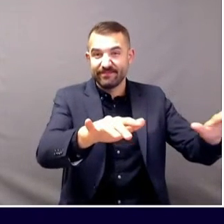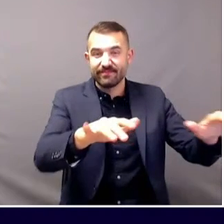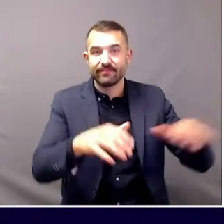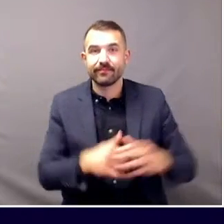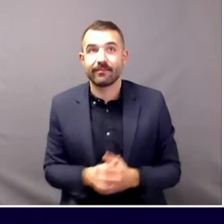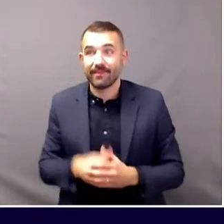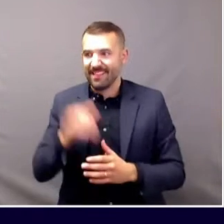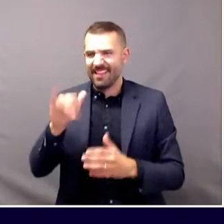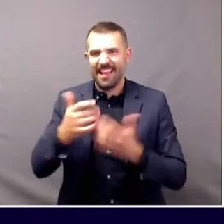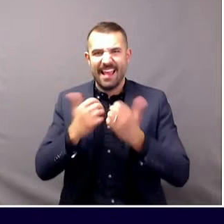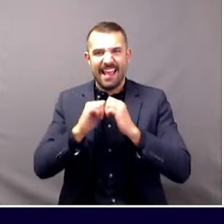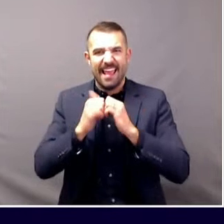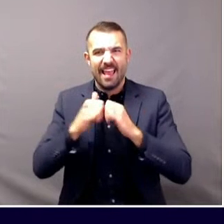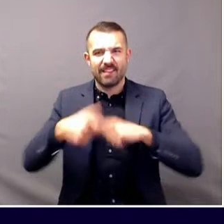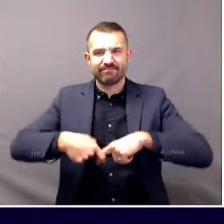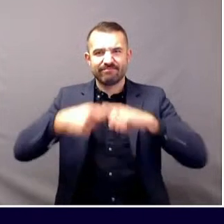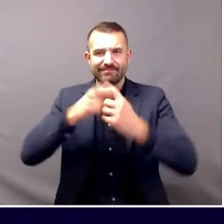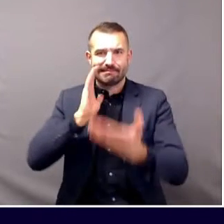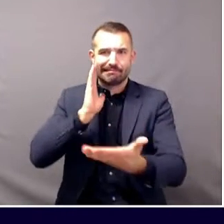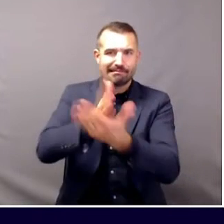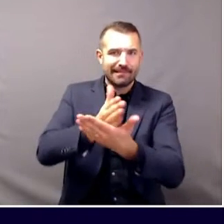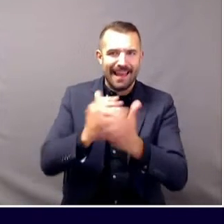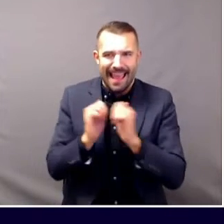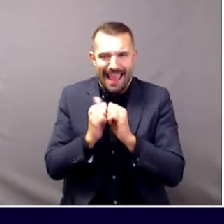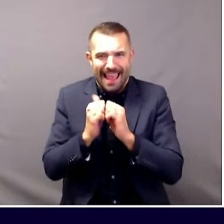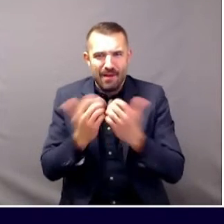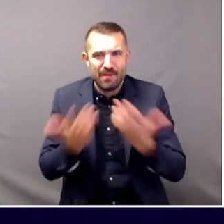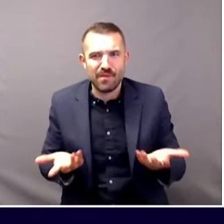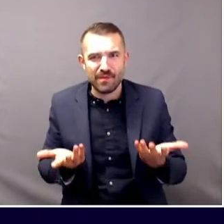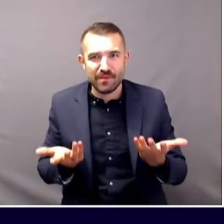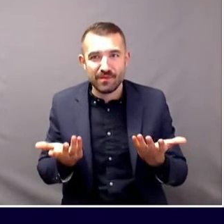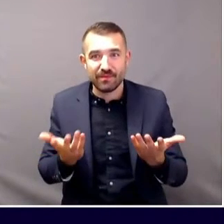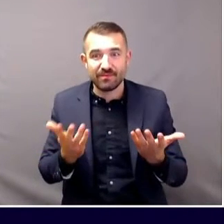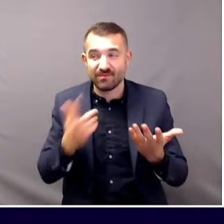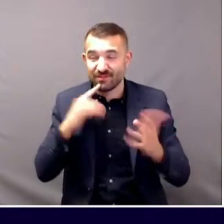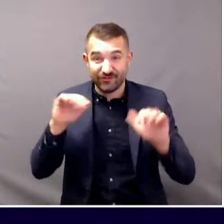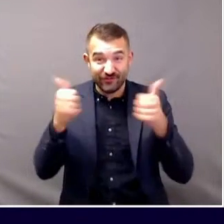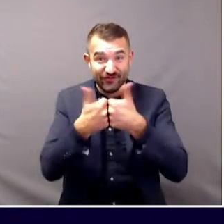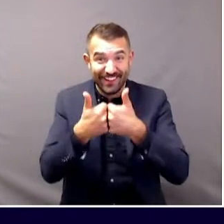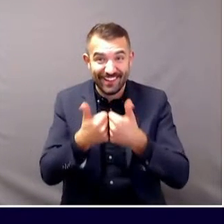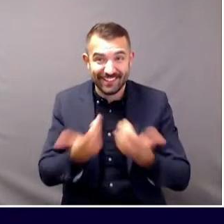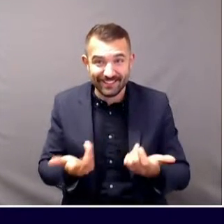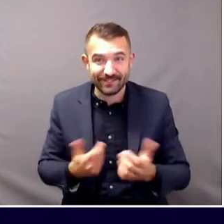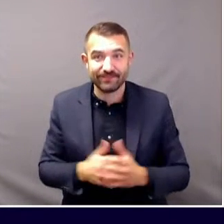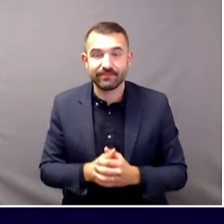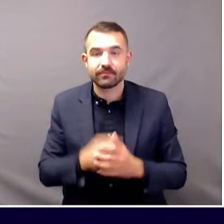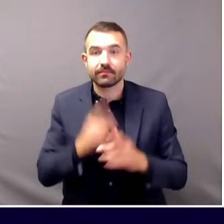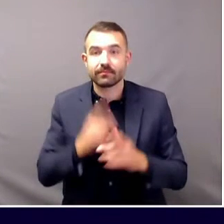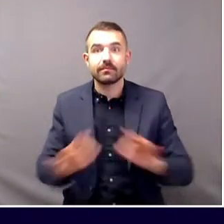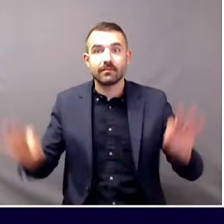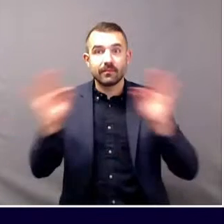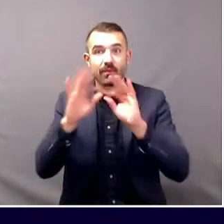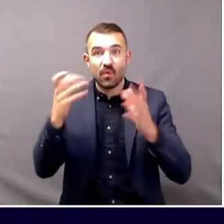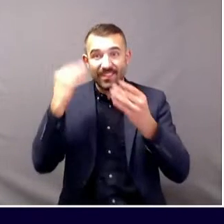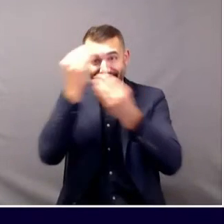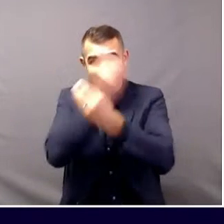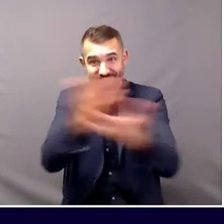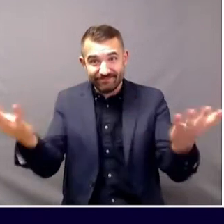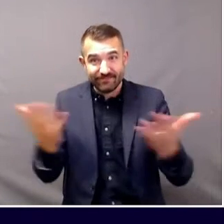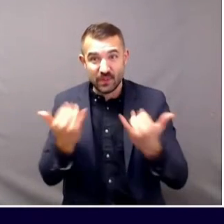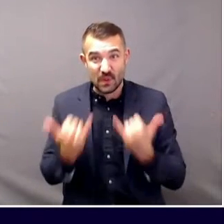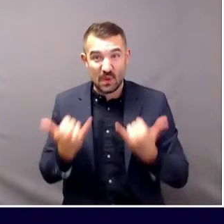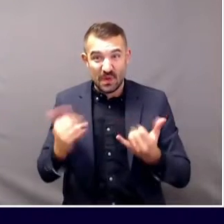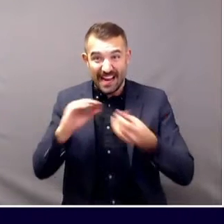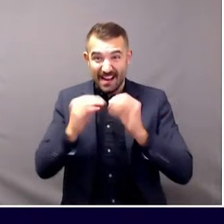intervene upon, and it's all the more reason we want everyone to know both where we are and what they can do to help us break